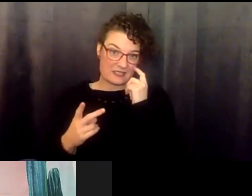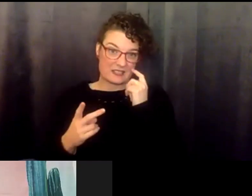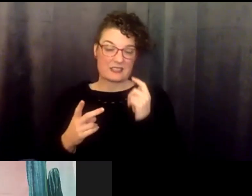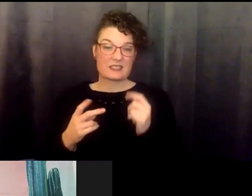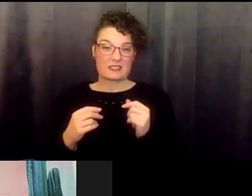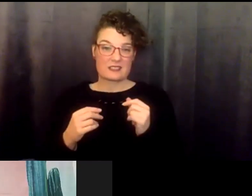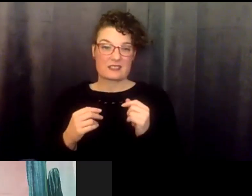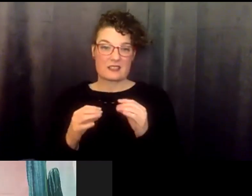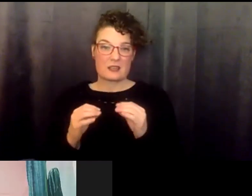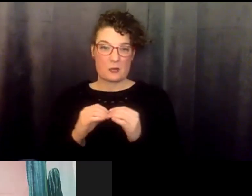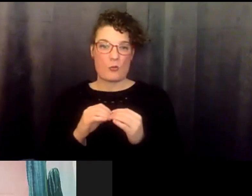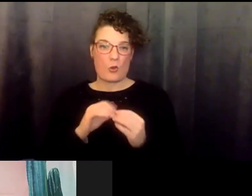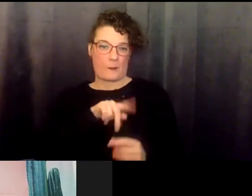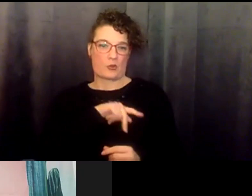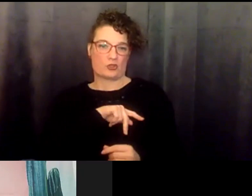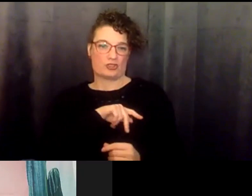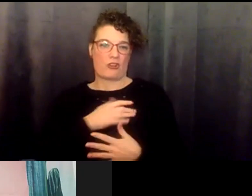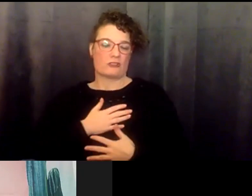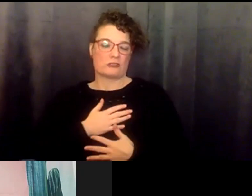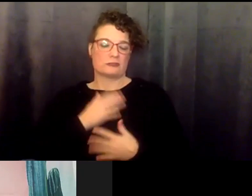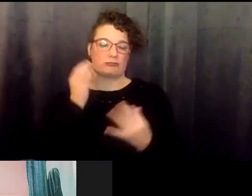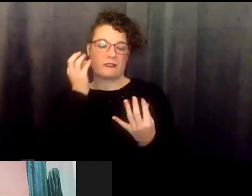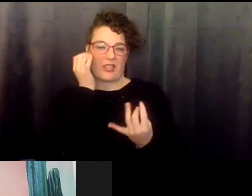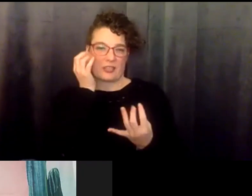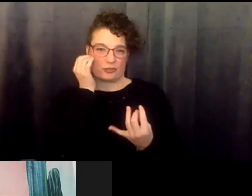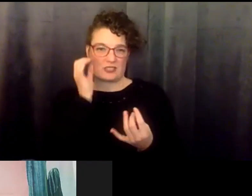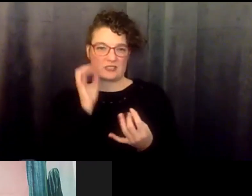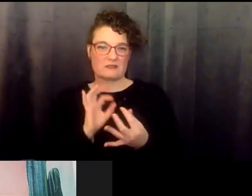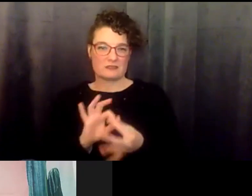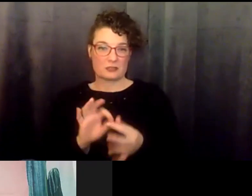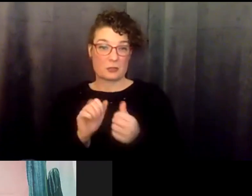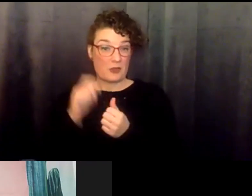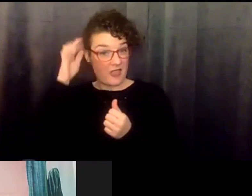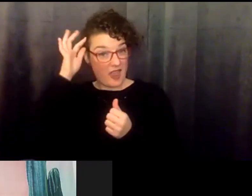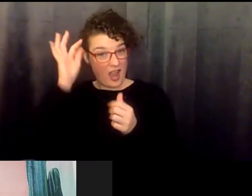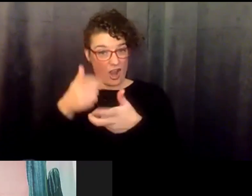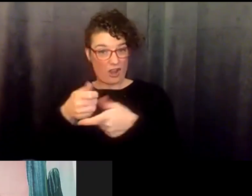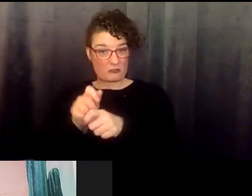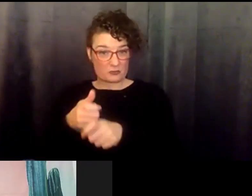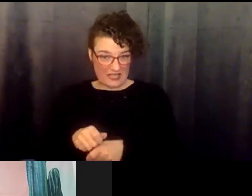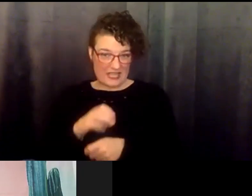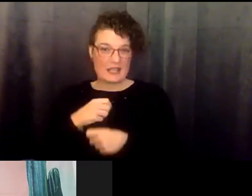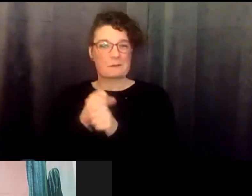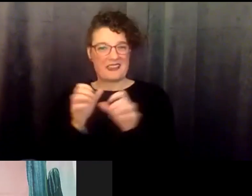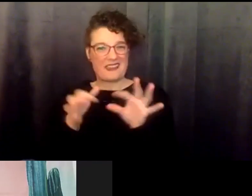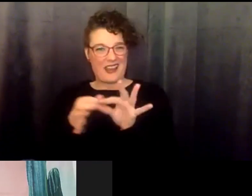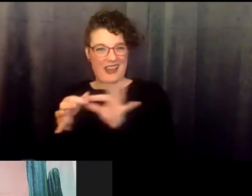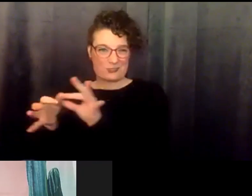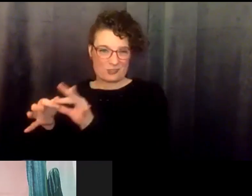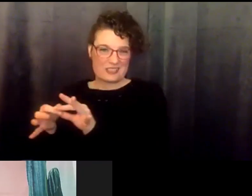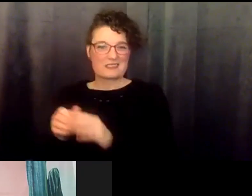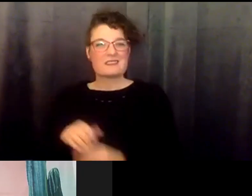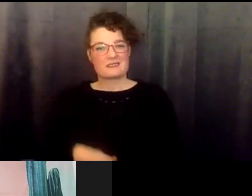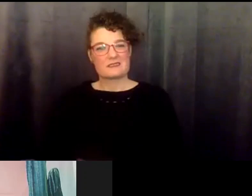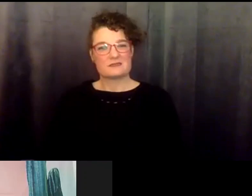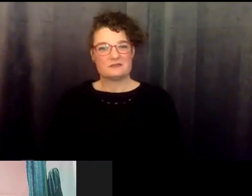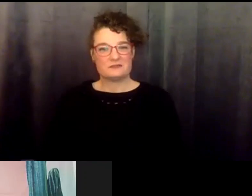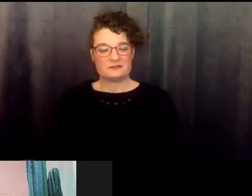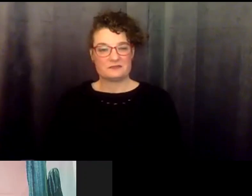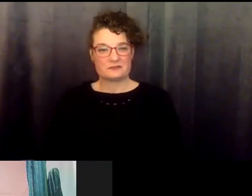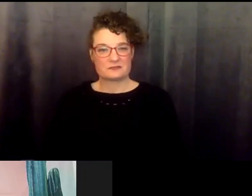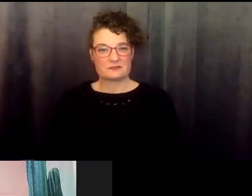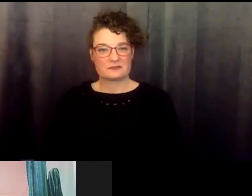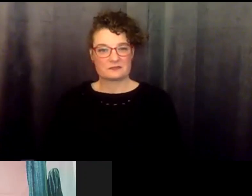a personal reflection. It has to do with braiding hair and making connections. It's a personal reflection